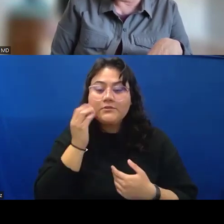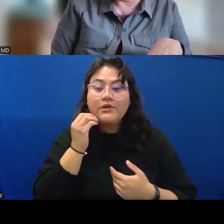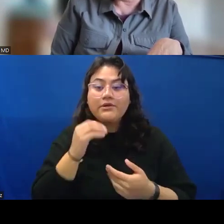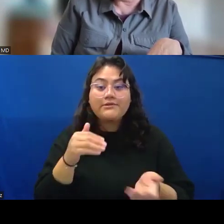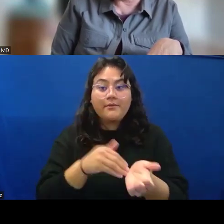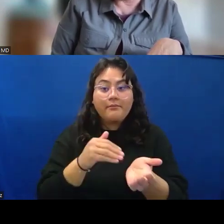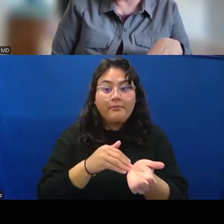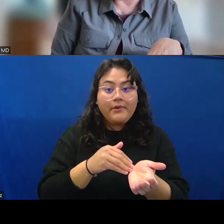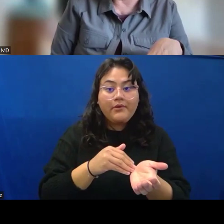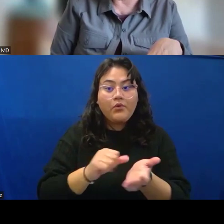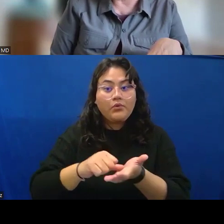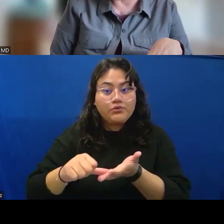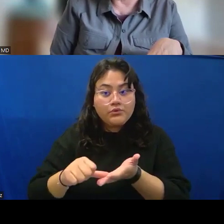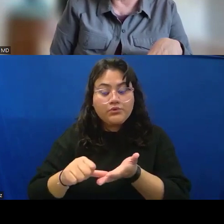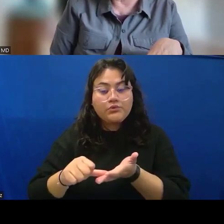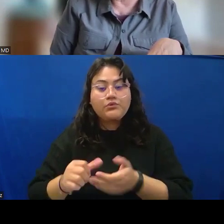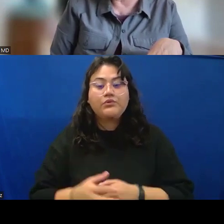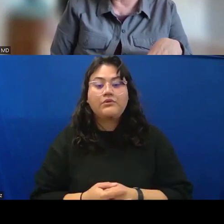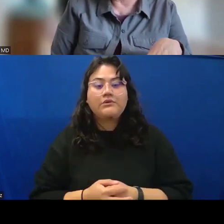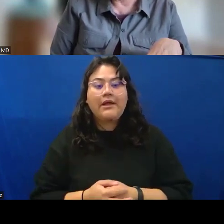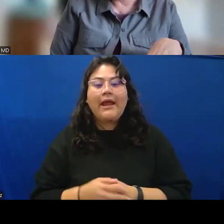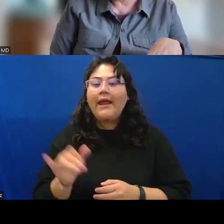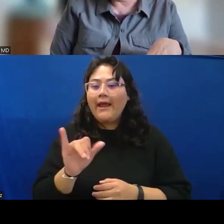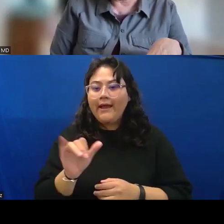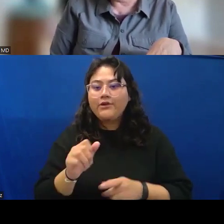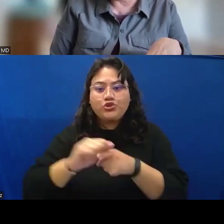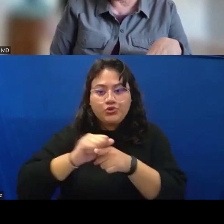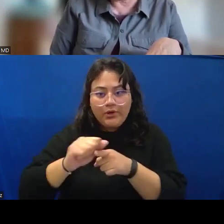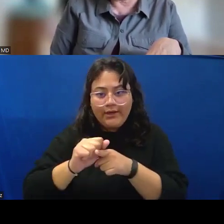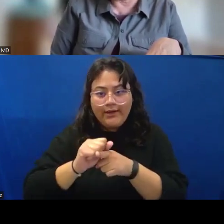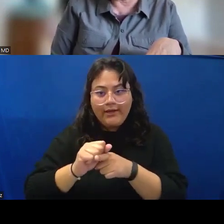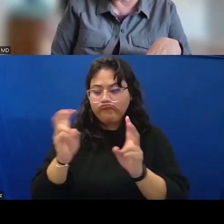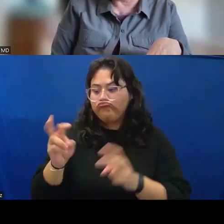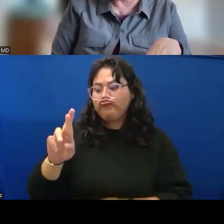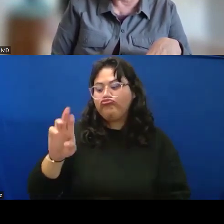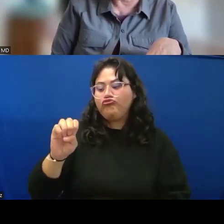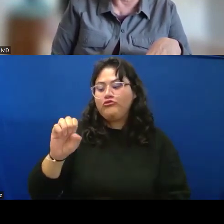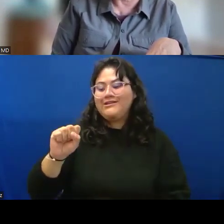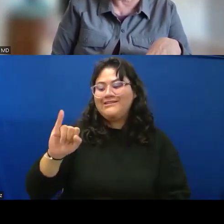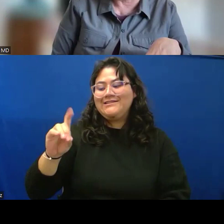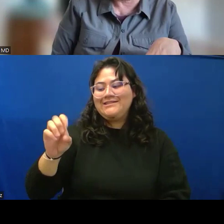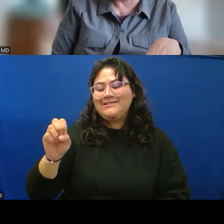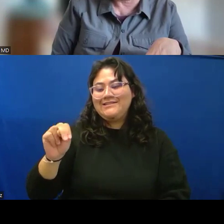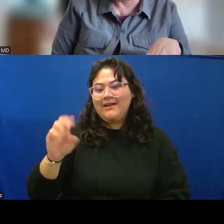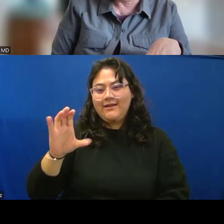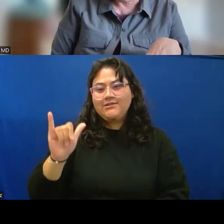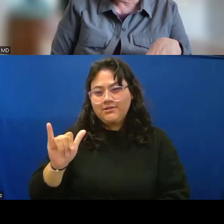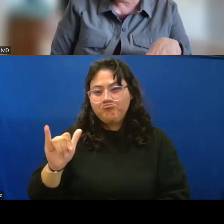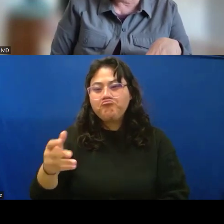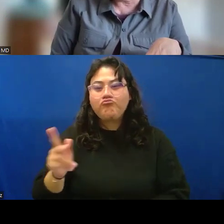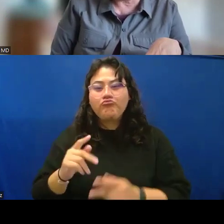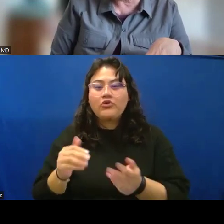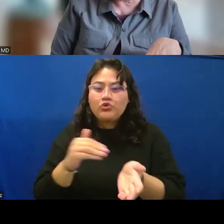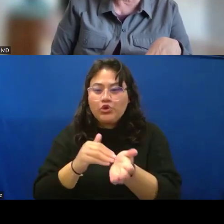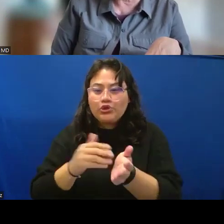this training, which we call residency, because you practically live at the hospital for several years.